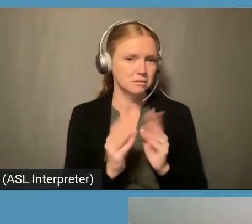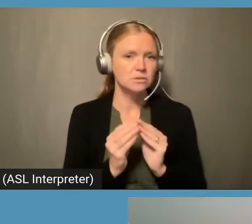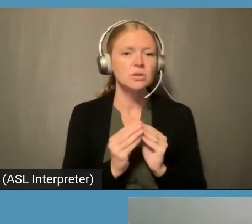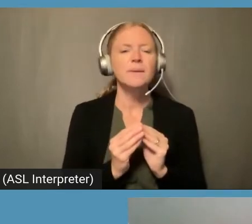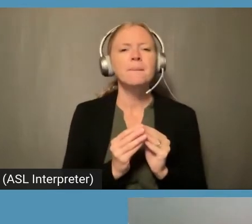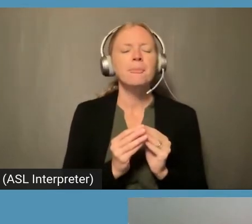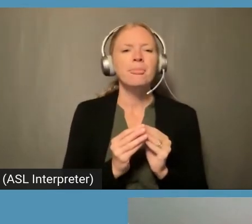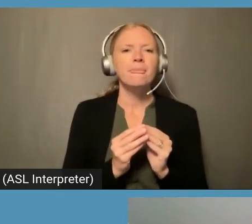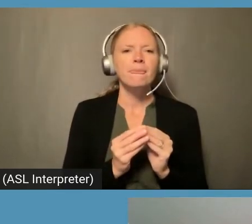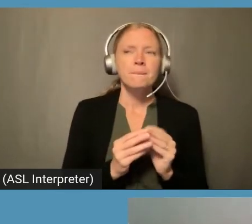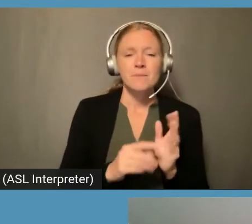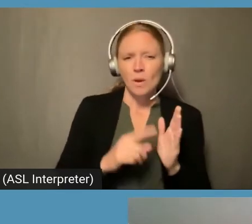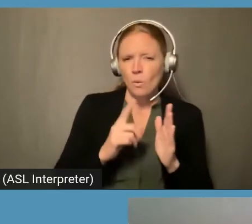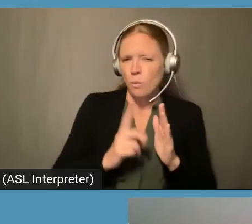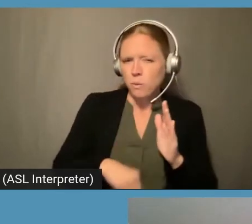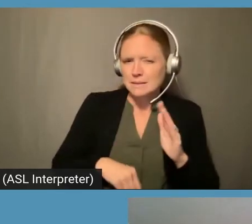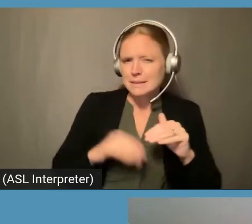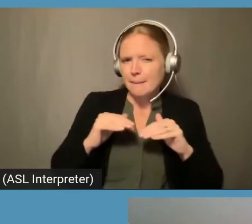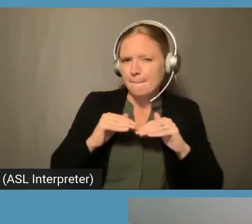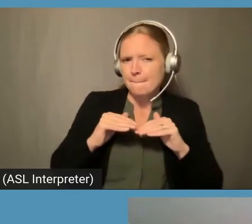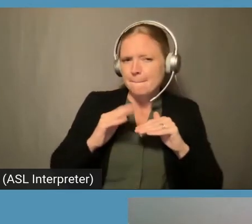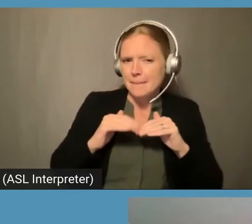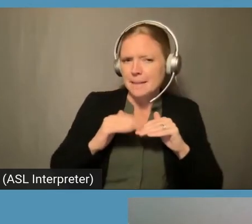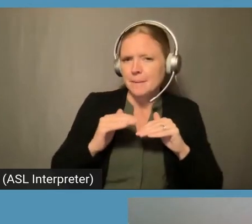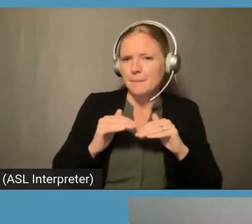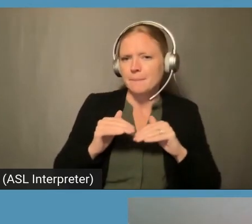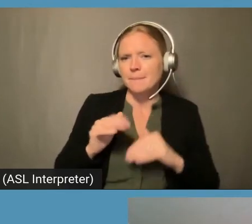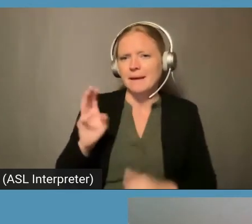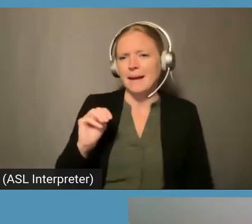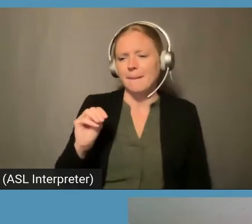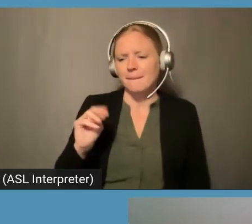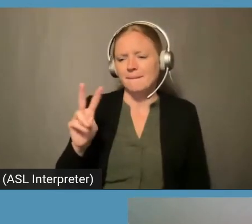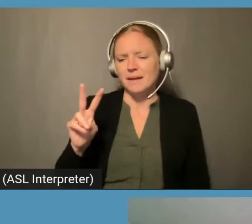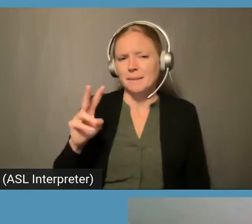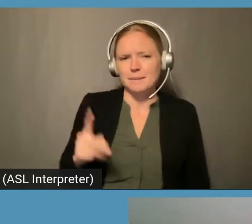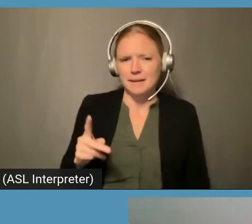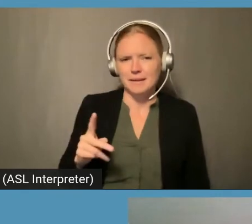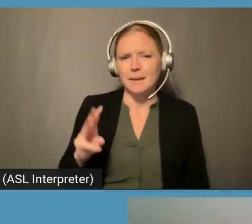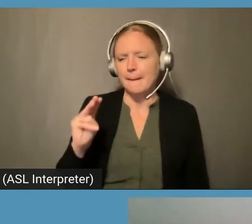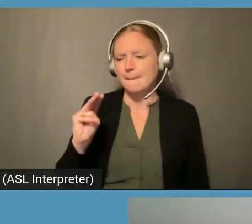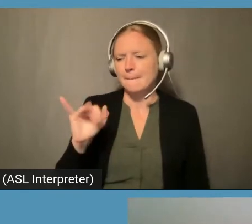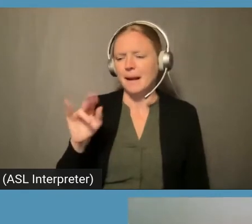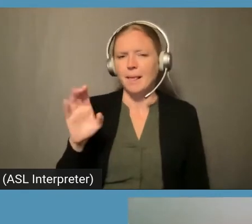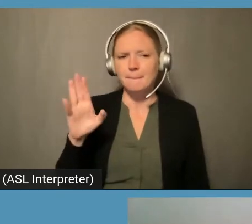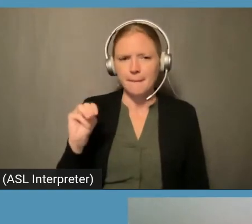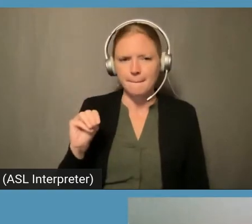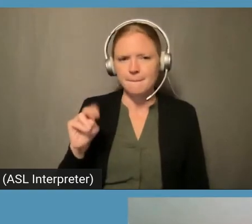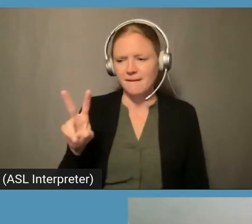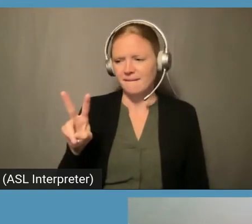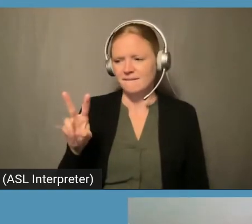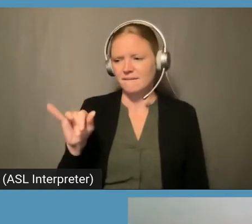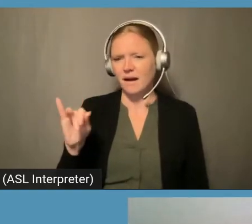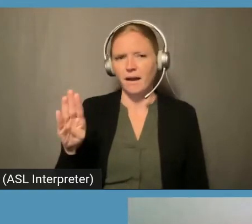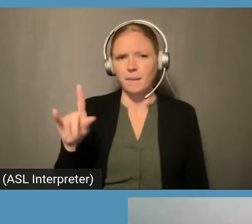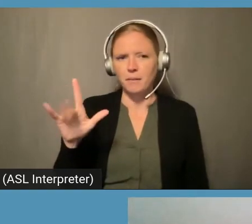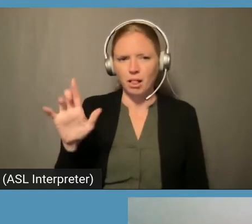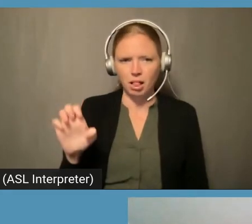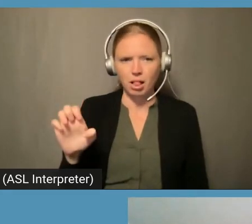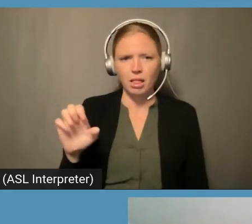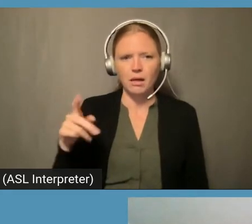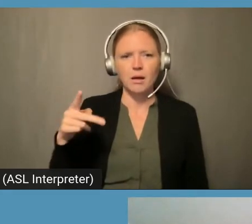is the minimum viable product, MVP? This is like a software idea that when you're building a